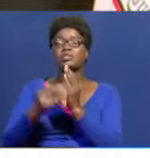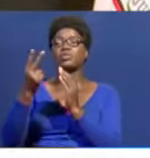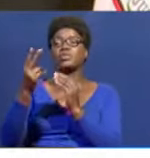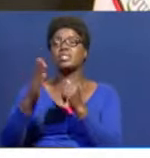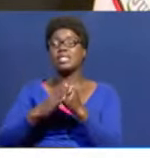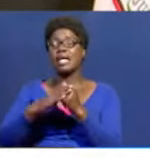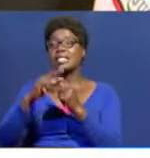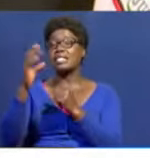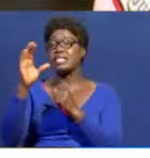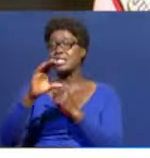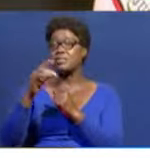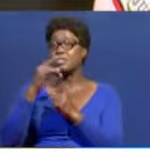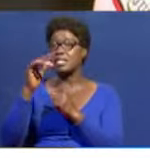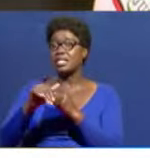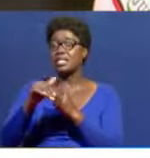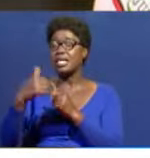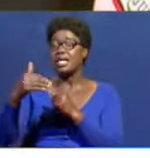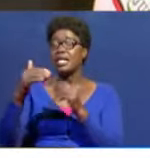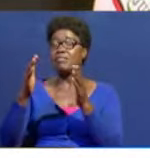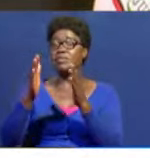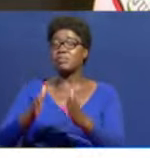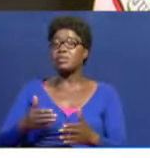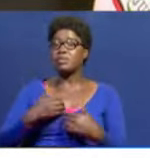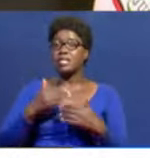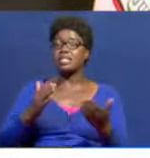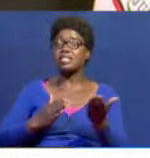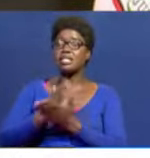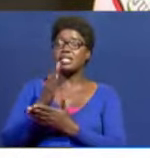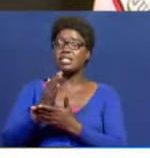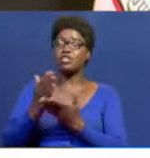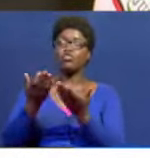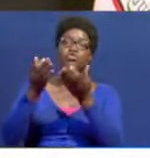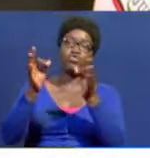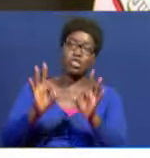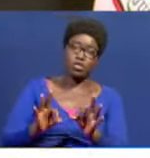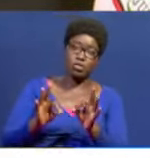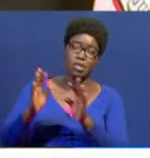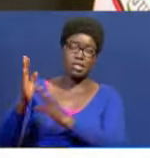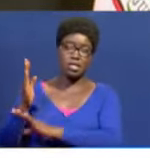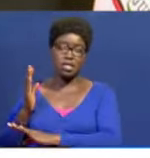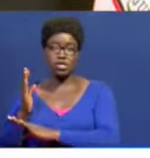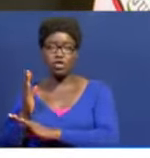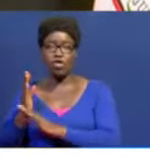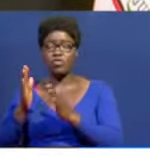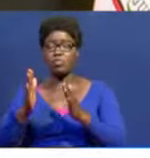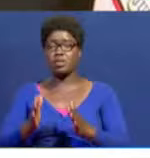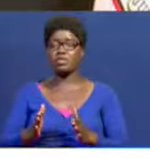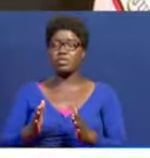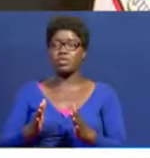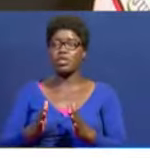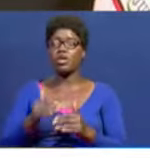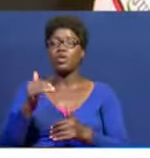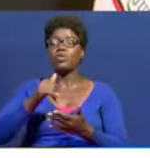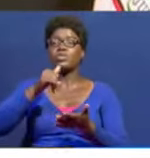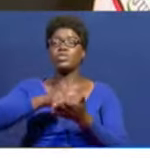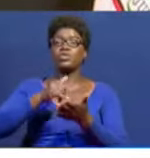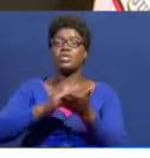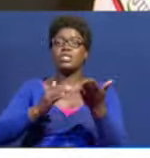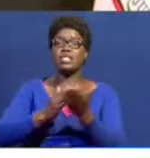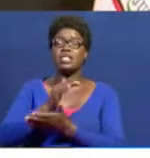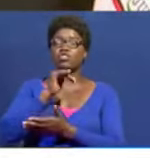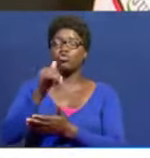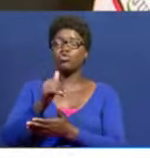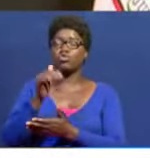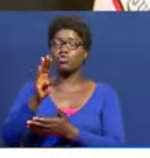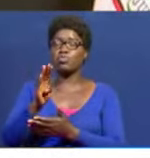29C, which states that every person has the right to freedom and security of the person, which includes the right not to